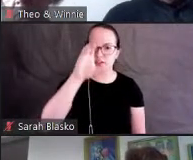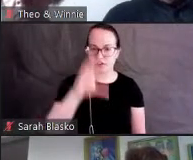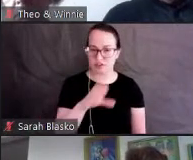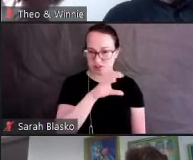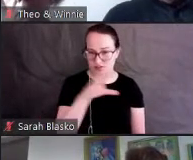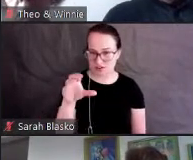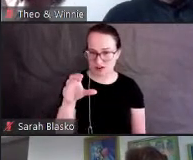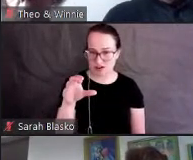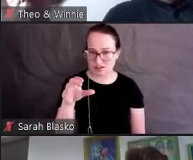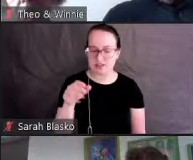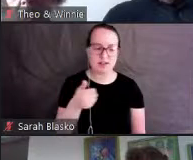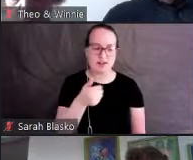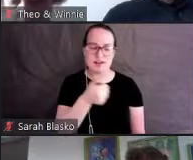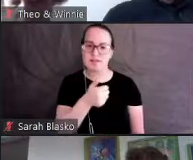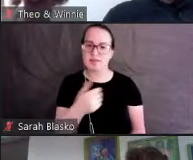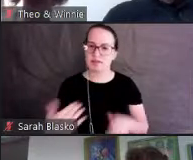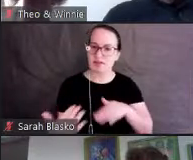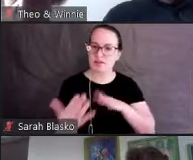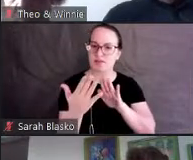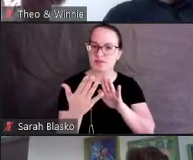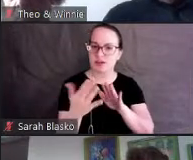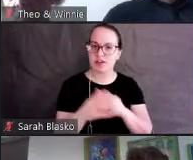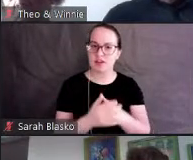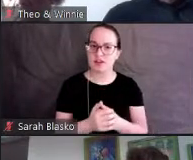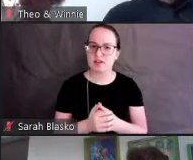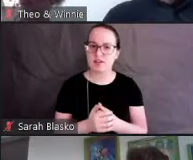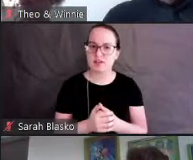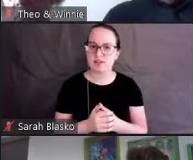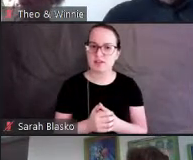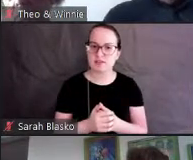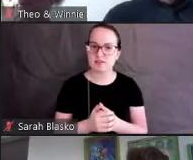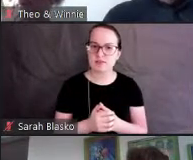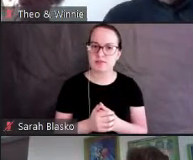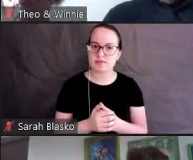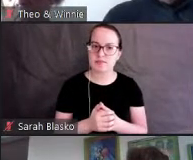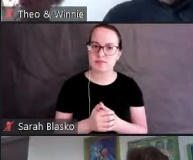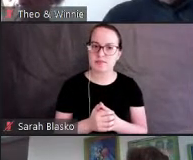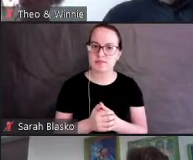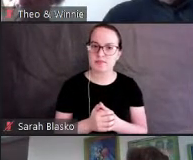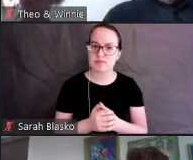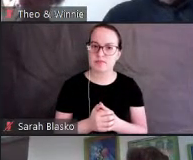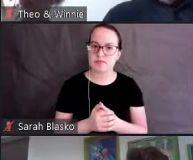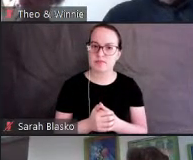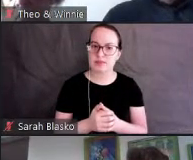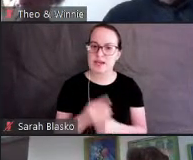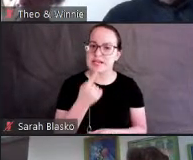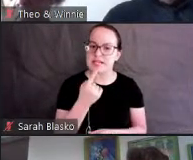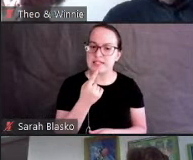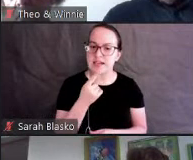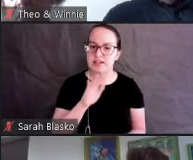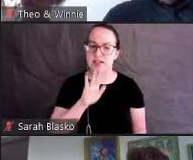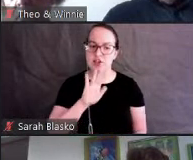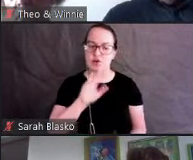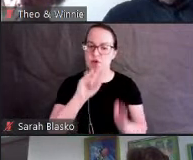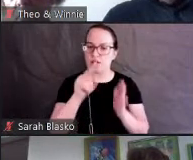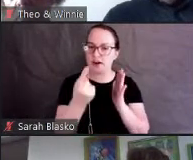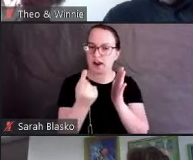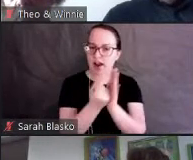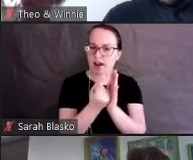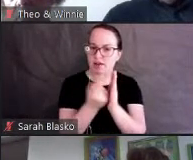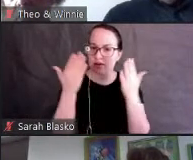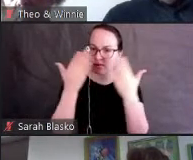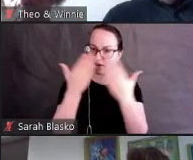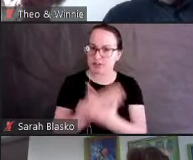amazing statement in the garden, but this is your hour when darkness reigns. We see